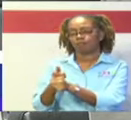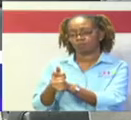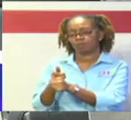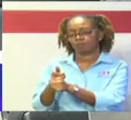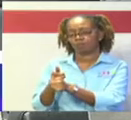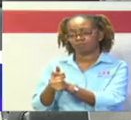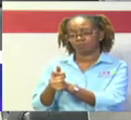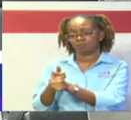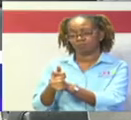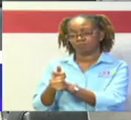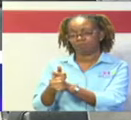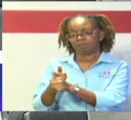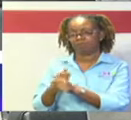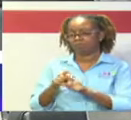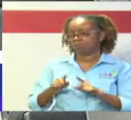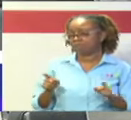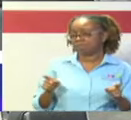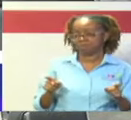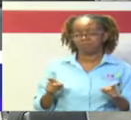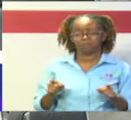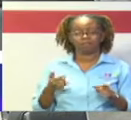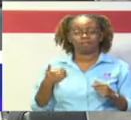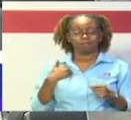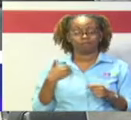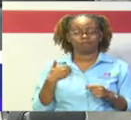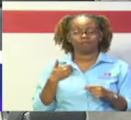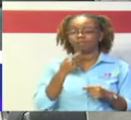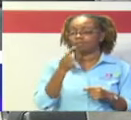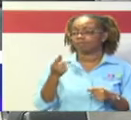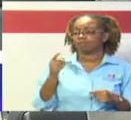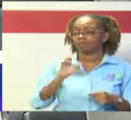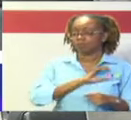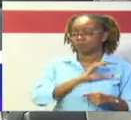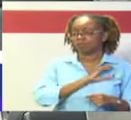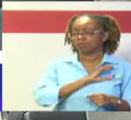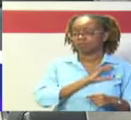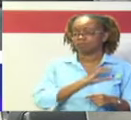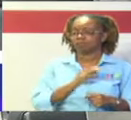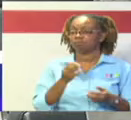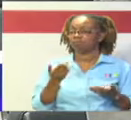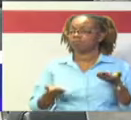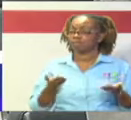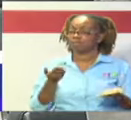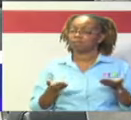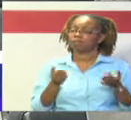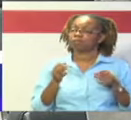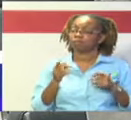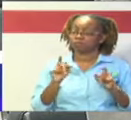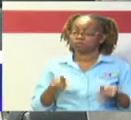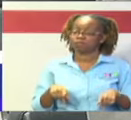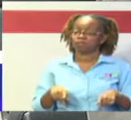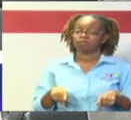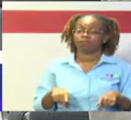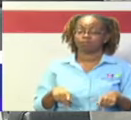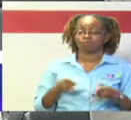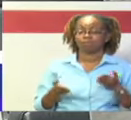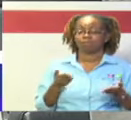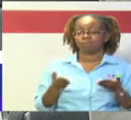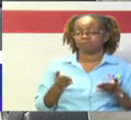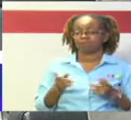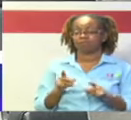the TTPS where we are aware that individuals may be tending to or demonstrating the tendency to